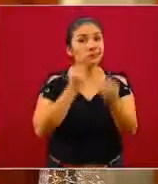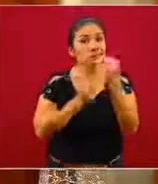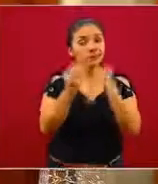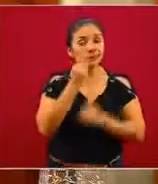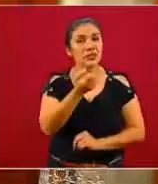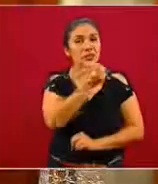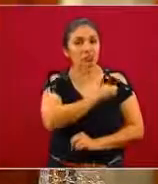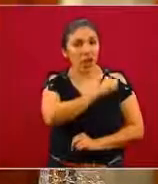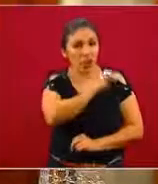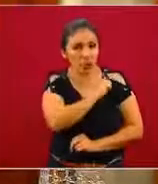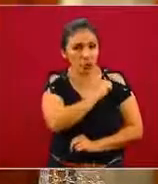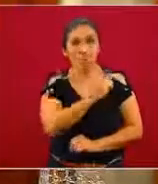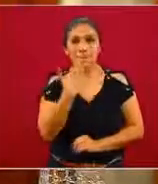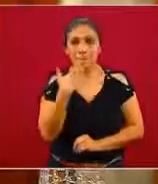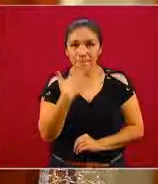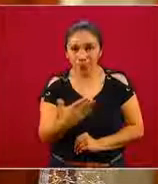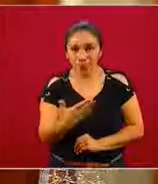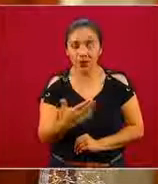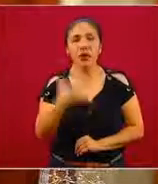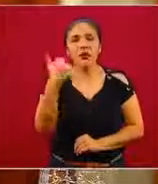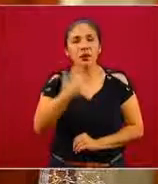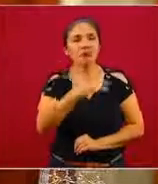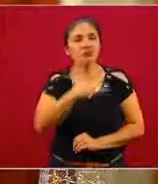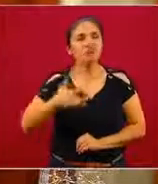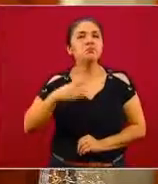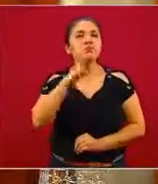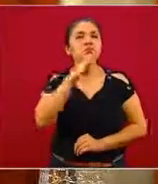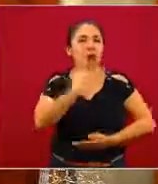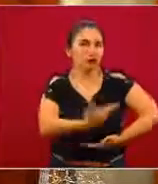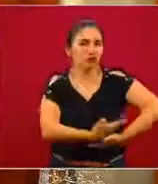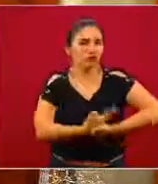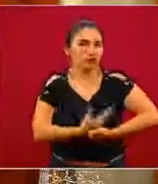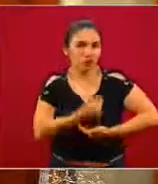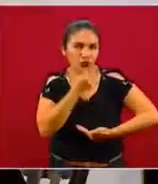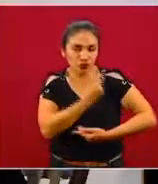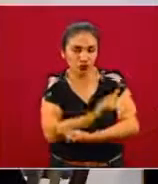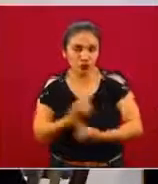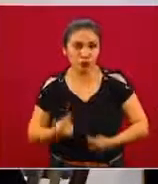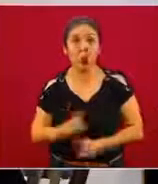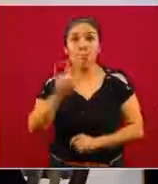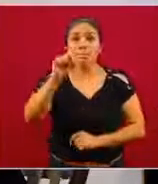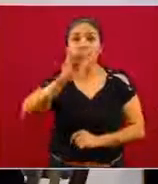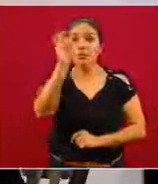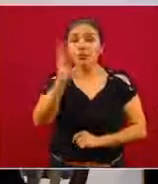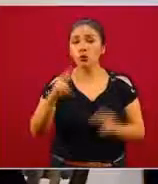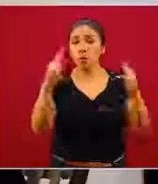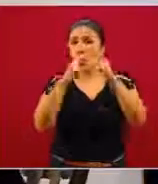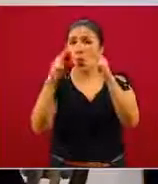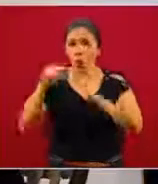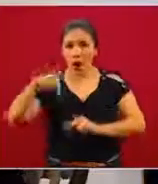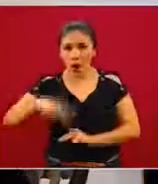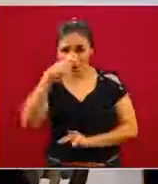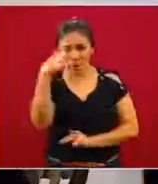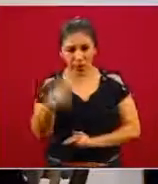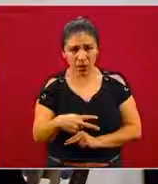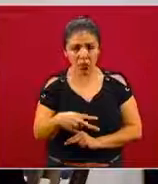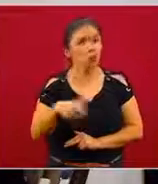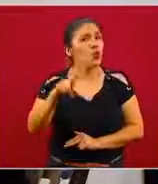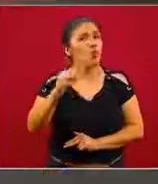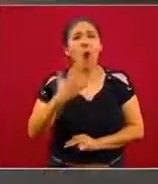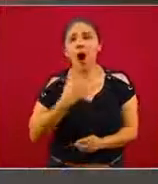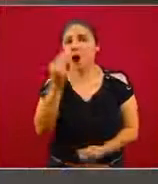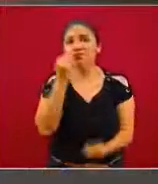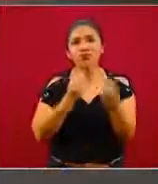First, with regards to food and nutrition and maternal breastfeeding, many